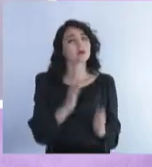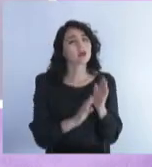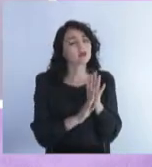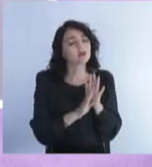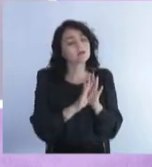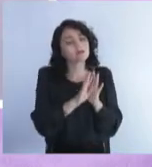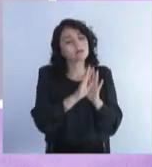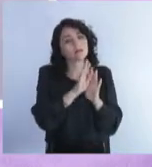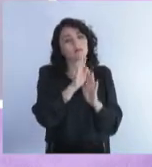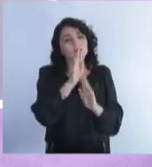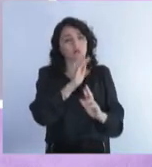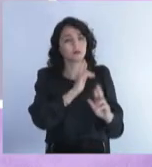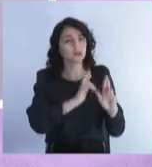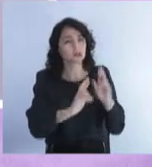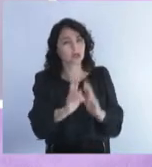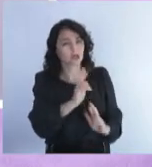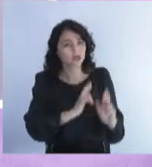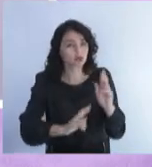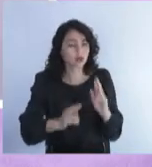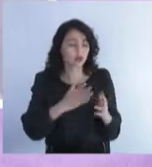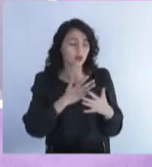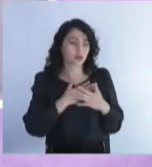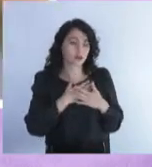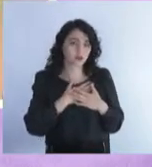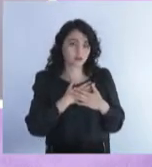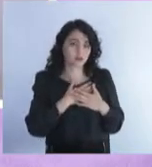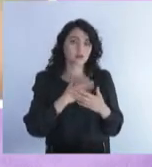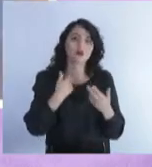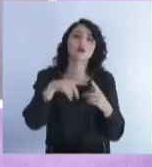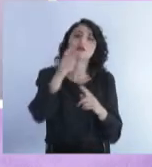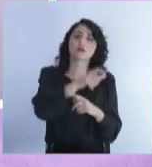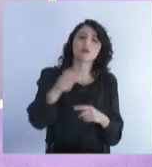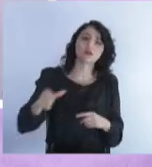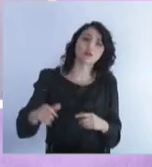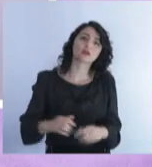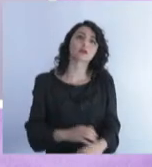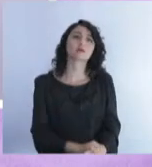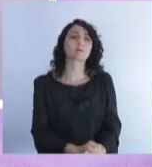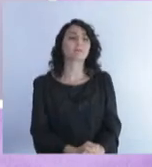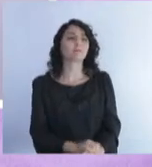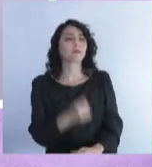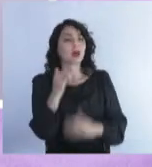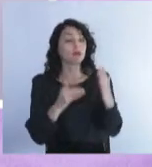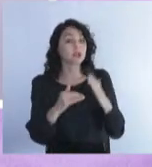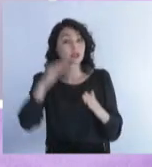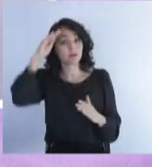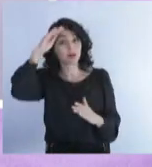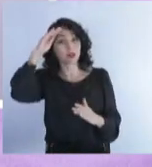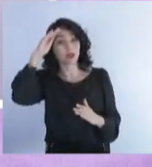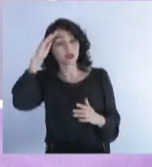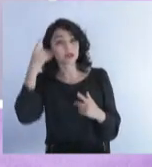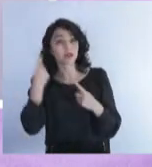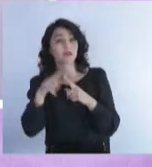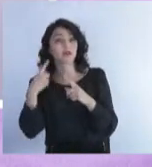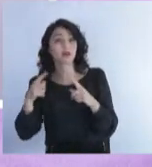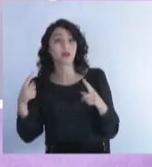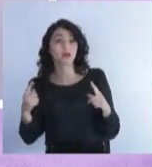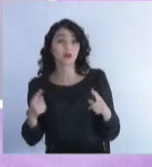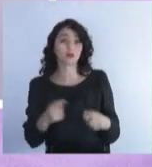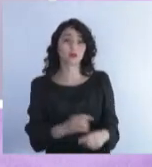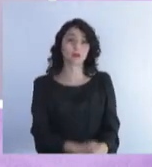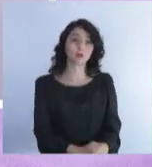of relating to the world. Sometimes this comes from a religious experience. Sometimes it comes from a